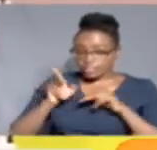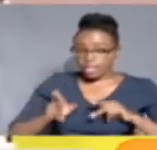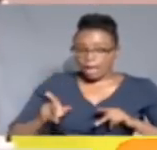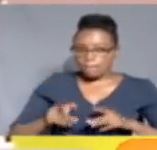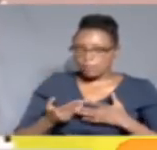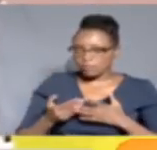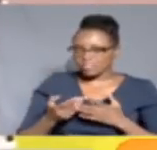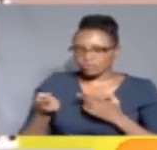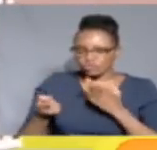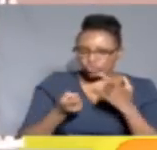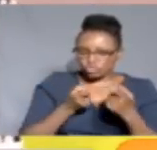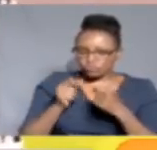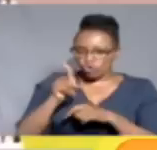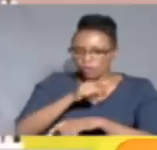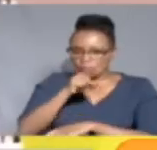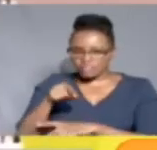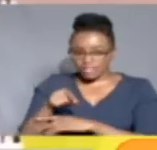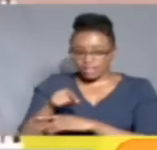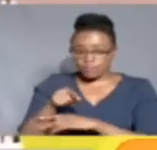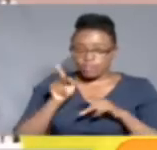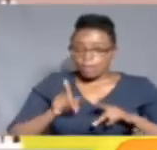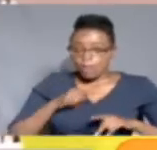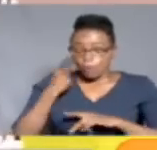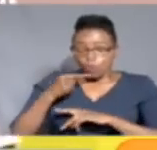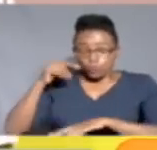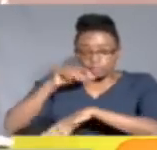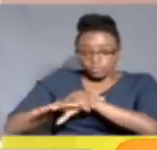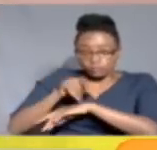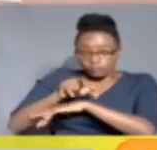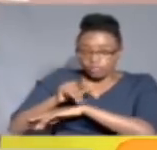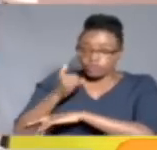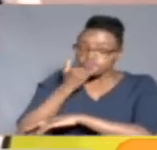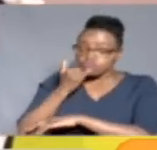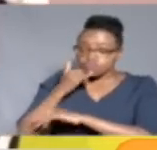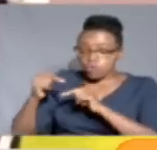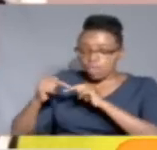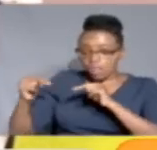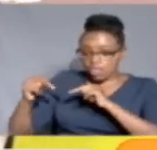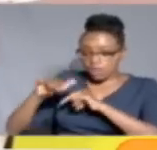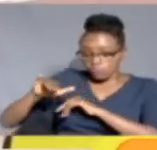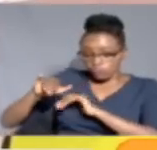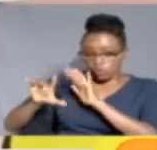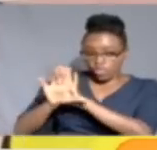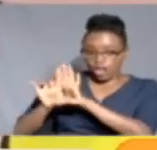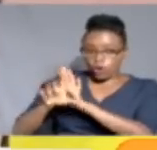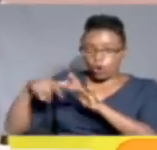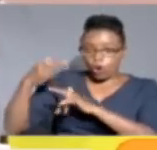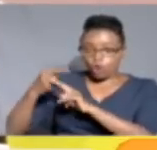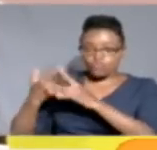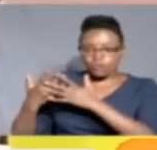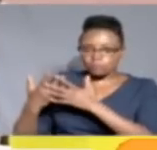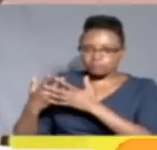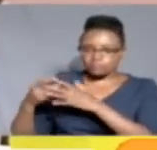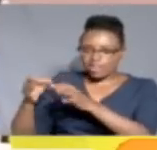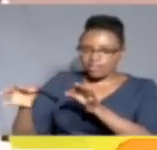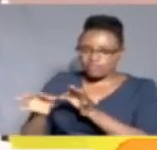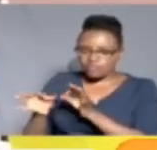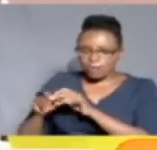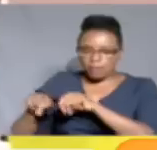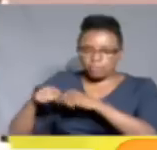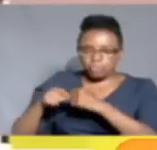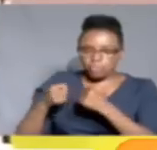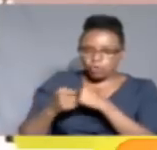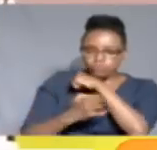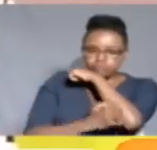petty offenders. Young people who find themselves on the wrong side of the law oftentimes come from broken families and